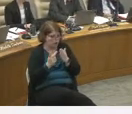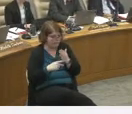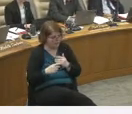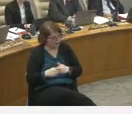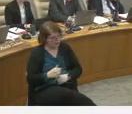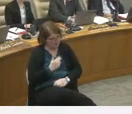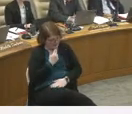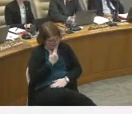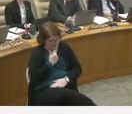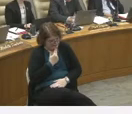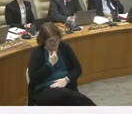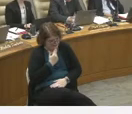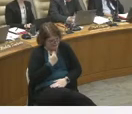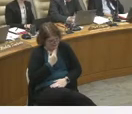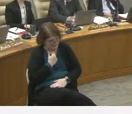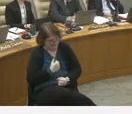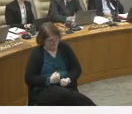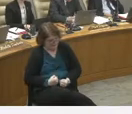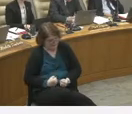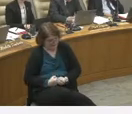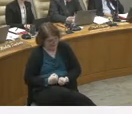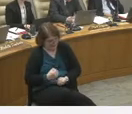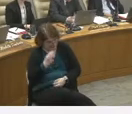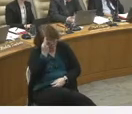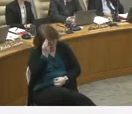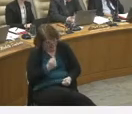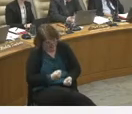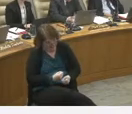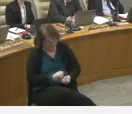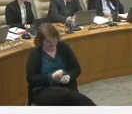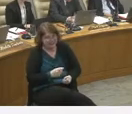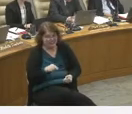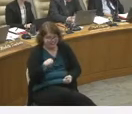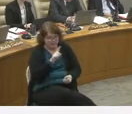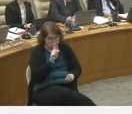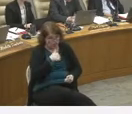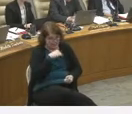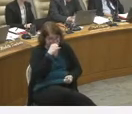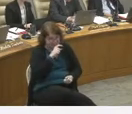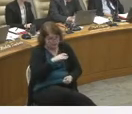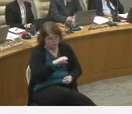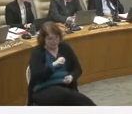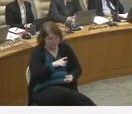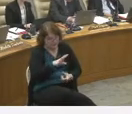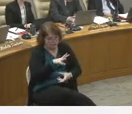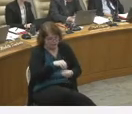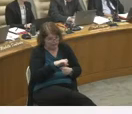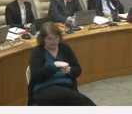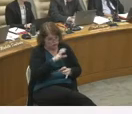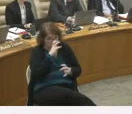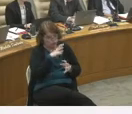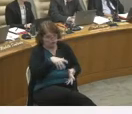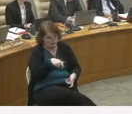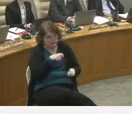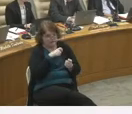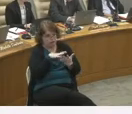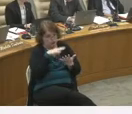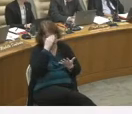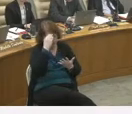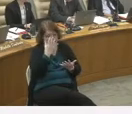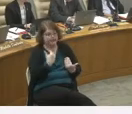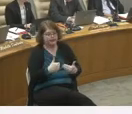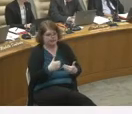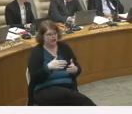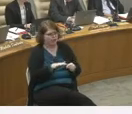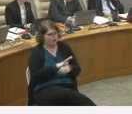because very small and you have to convince people this is where you need to be this is where our kids need to be in this rigorous learning and in a